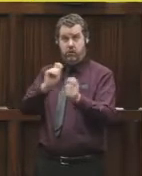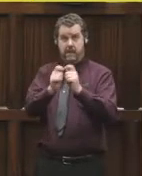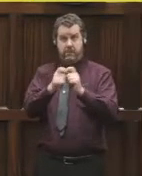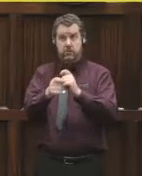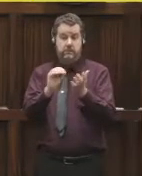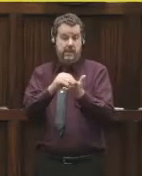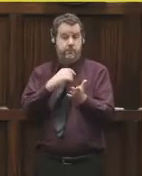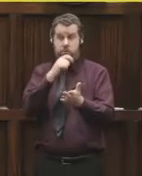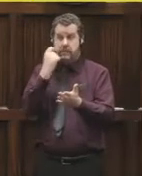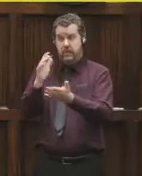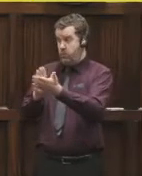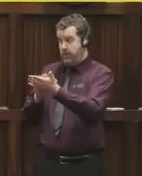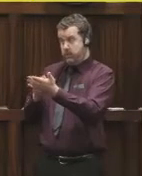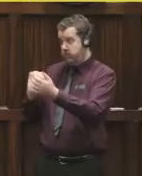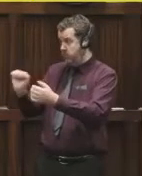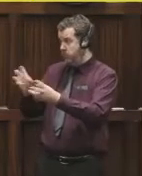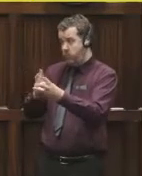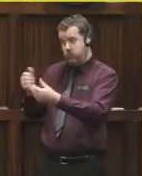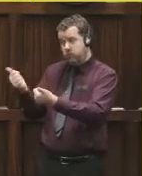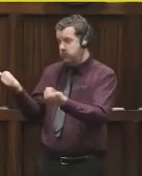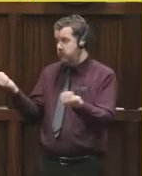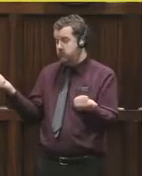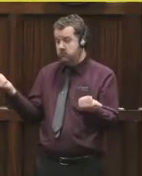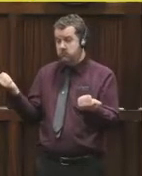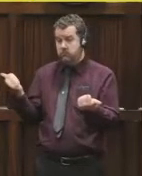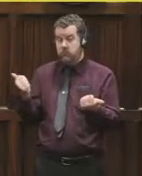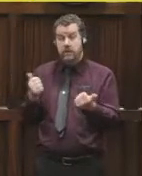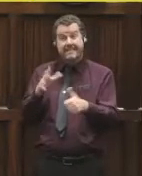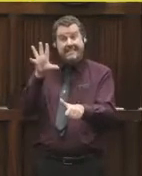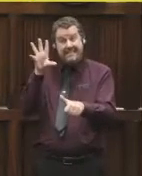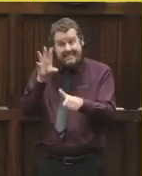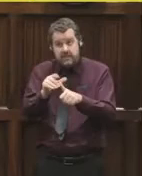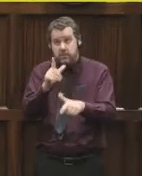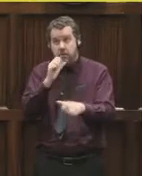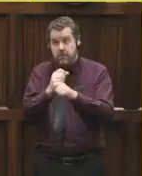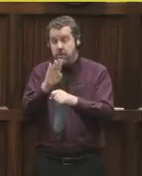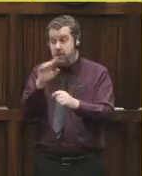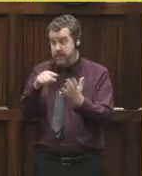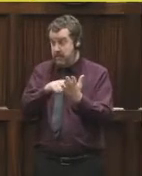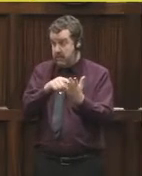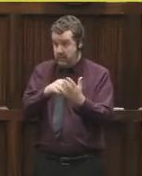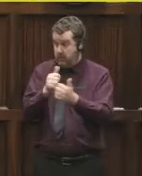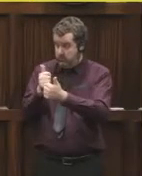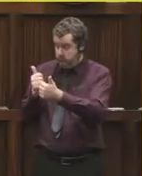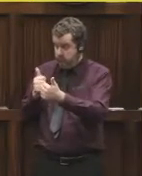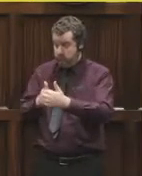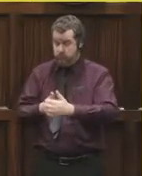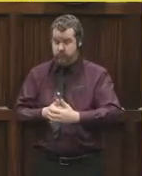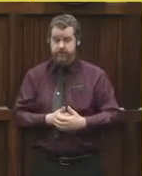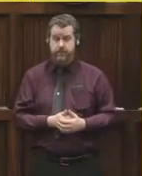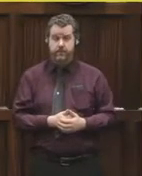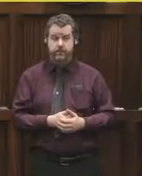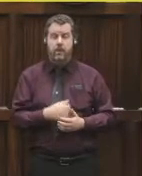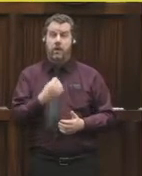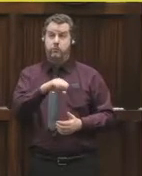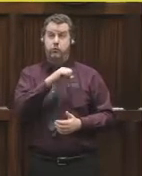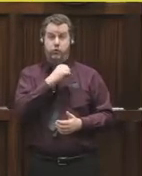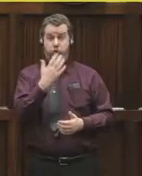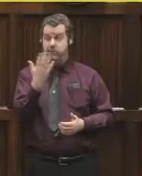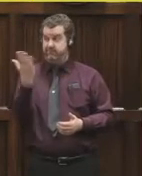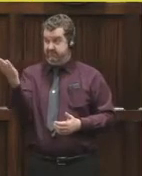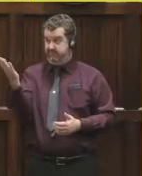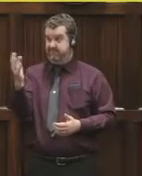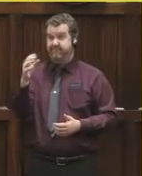done on all your work, and very particularly in relation to this bill. I'm sure that Deputy Daly will